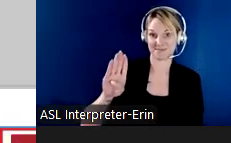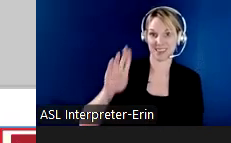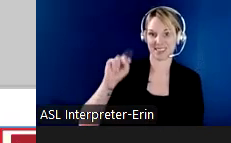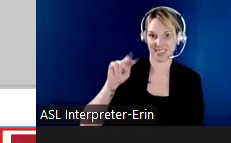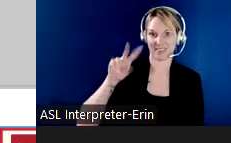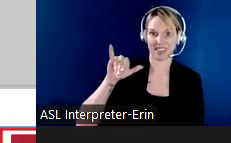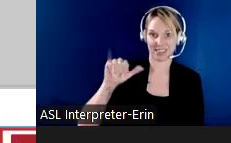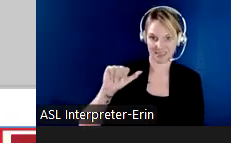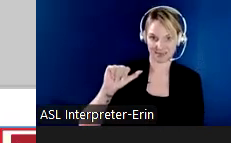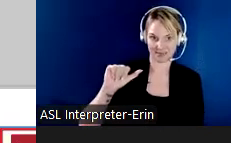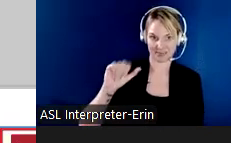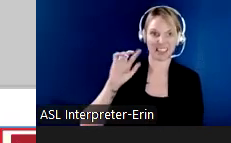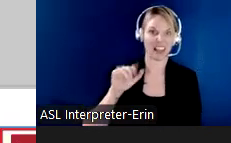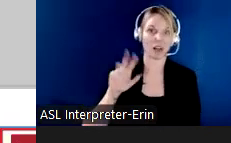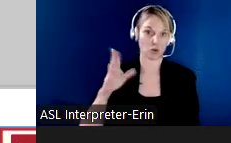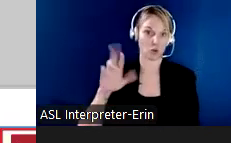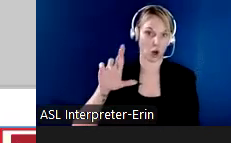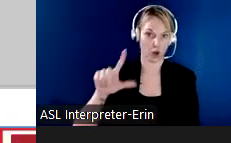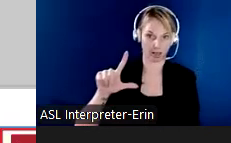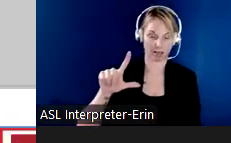the URL for that is